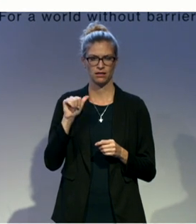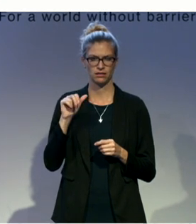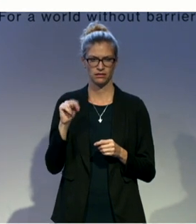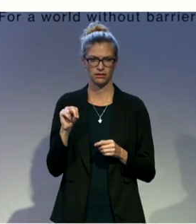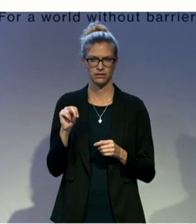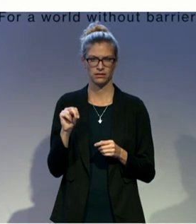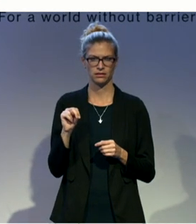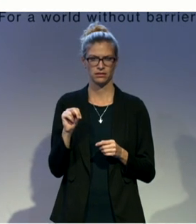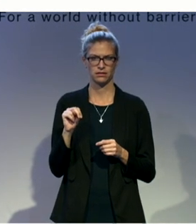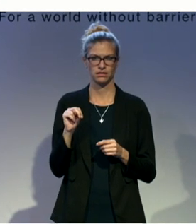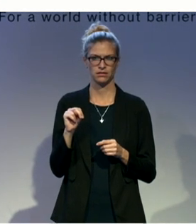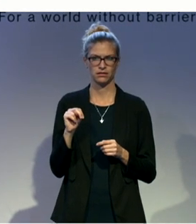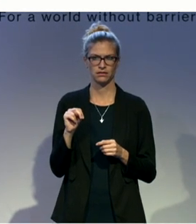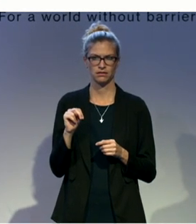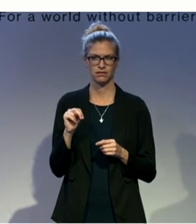Hungary.